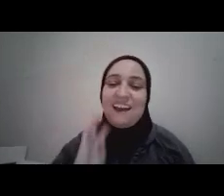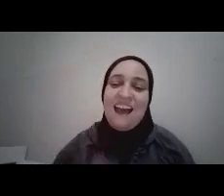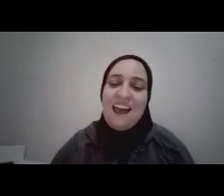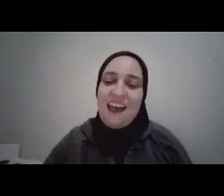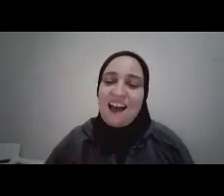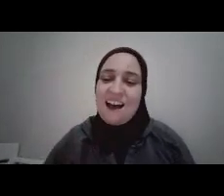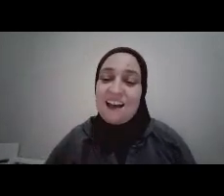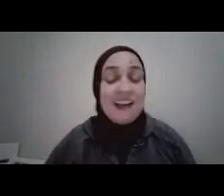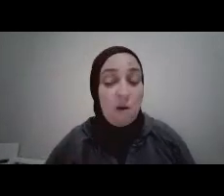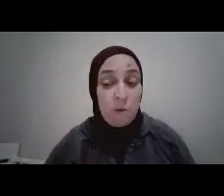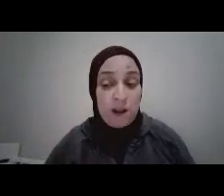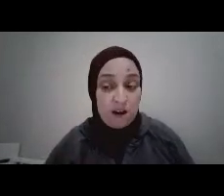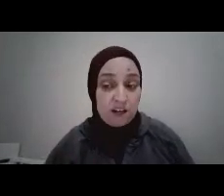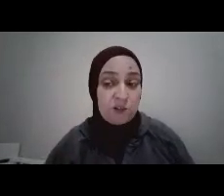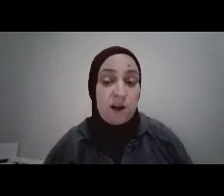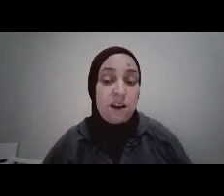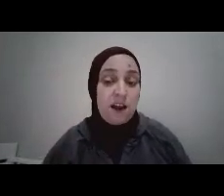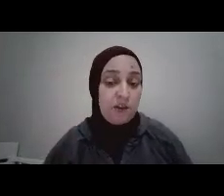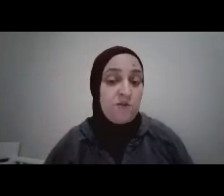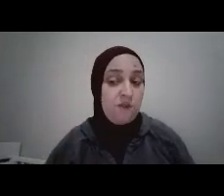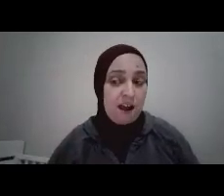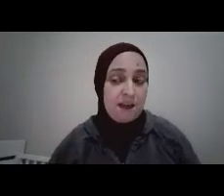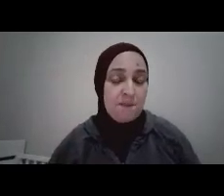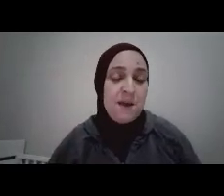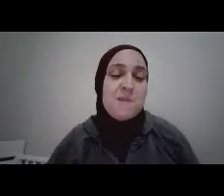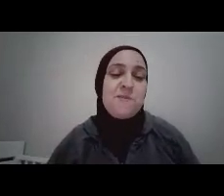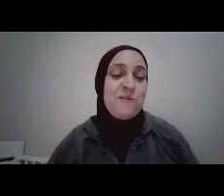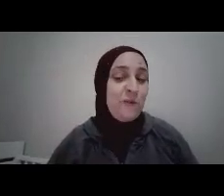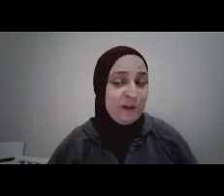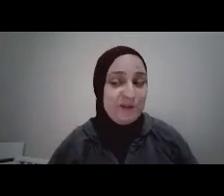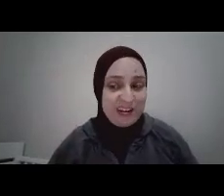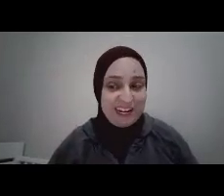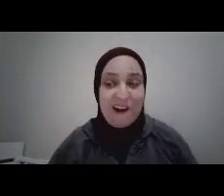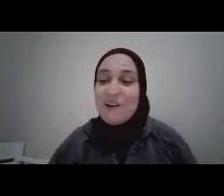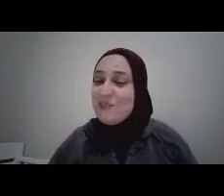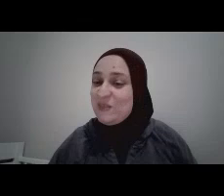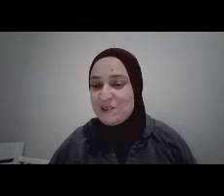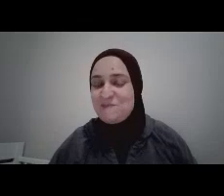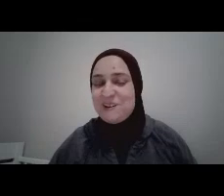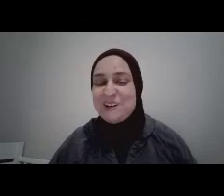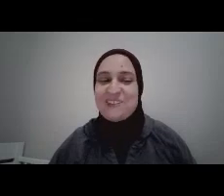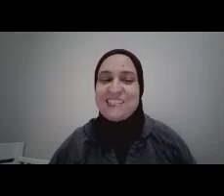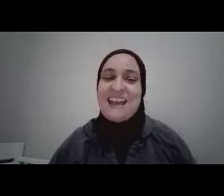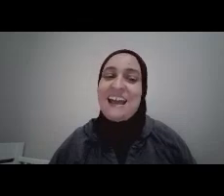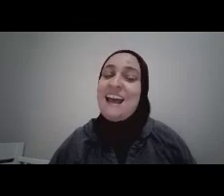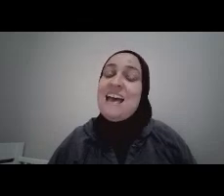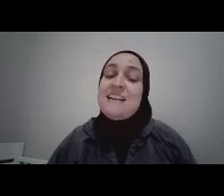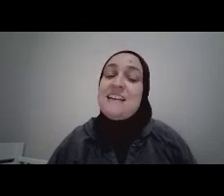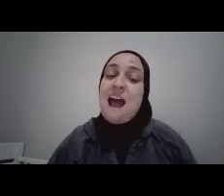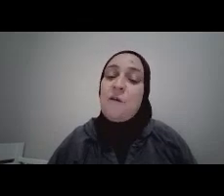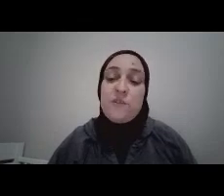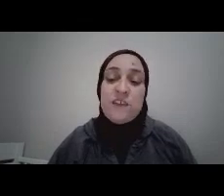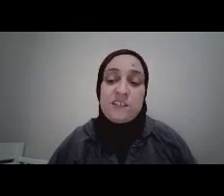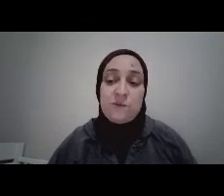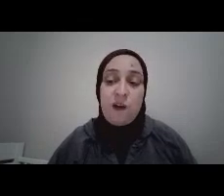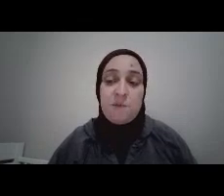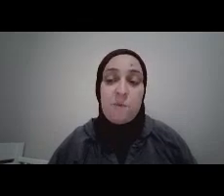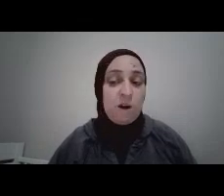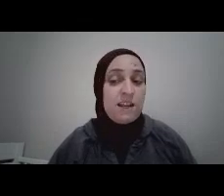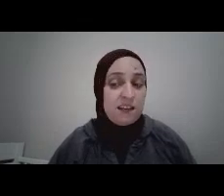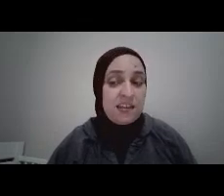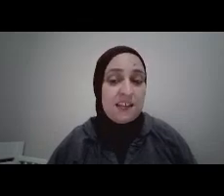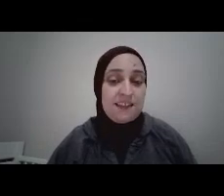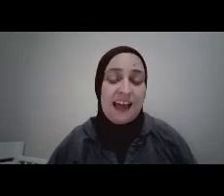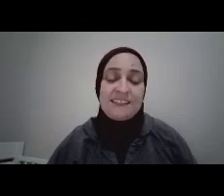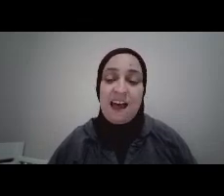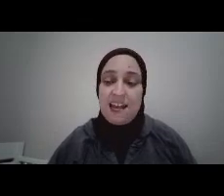me. Now, we are going to do another rhyme before we read our third book of the day. Now, for this rhyme, we're